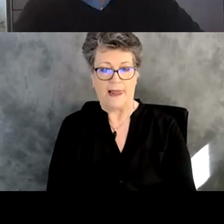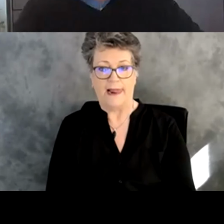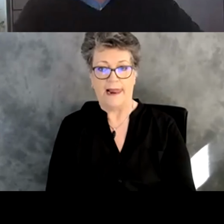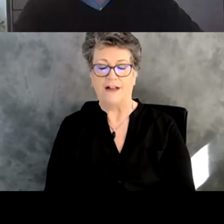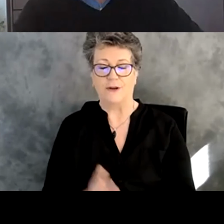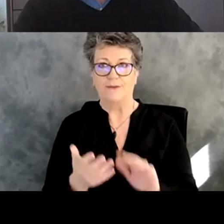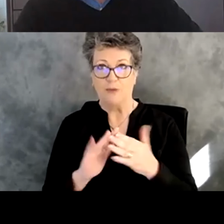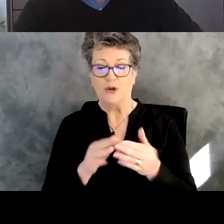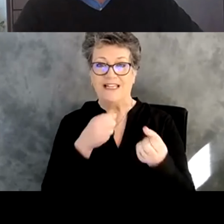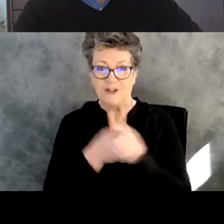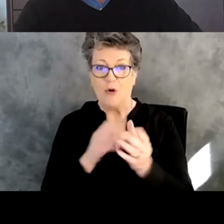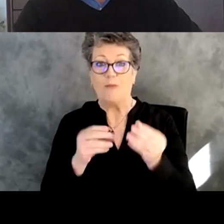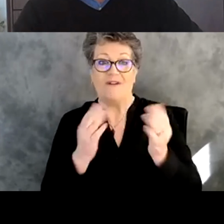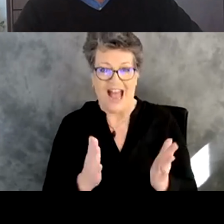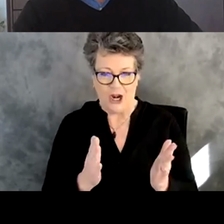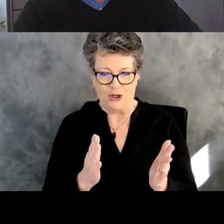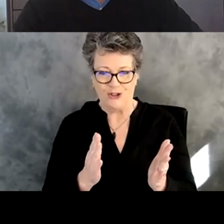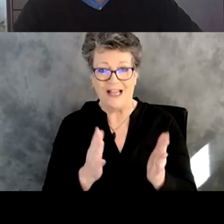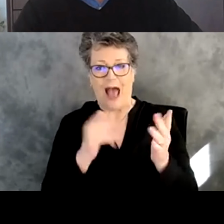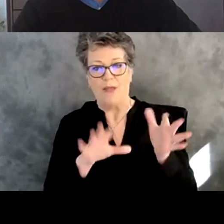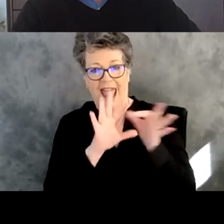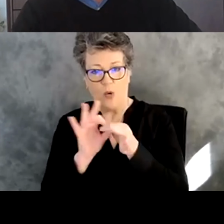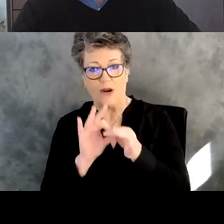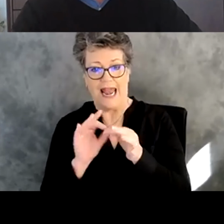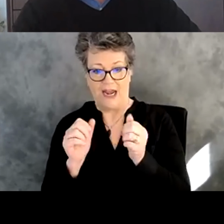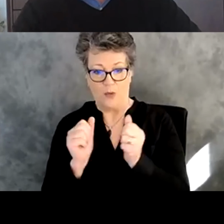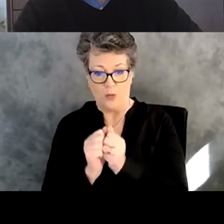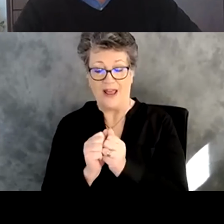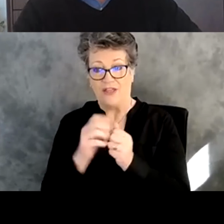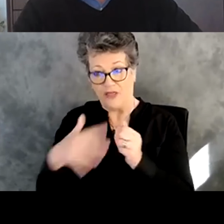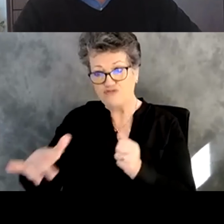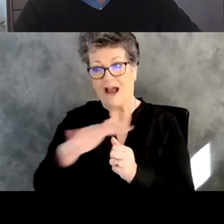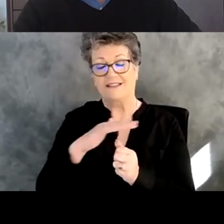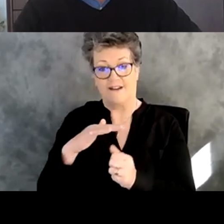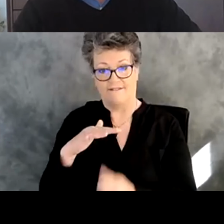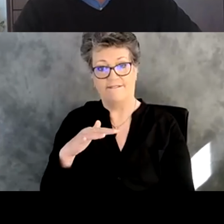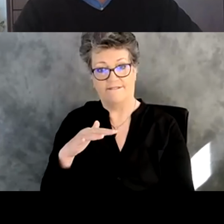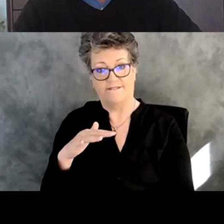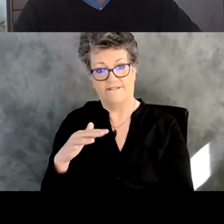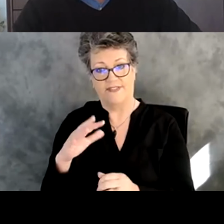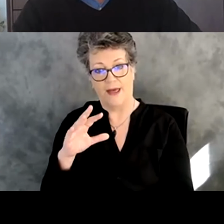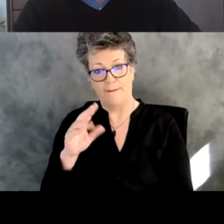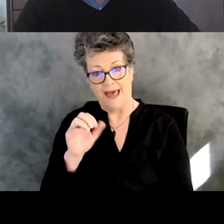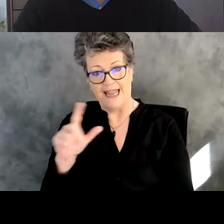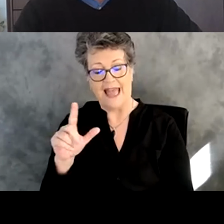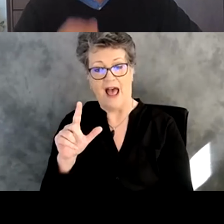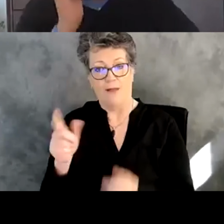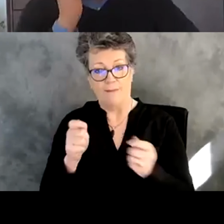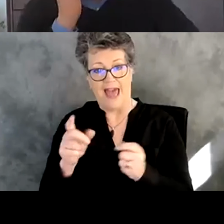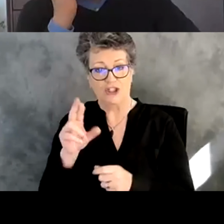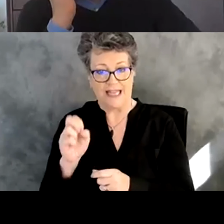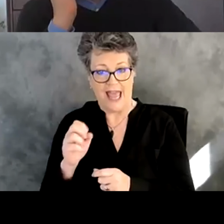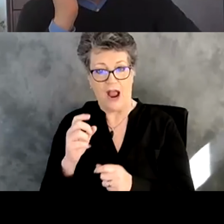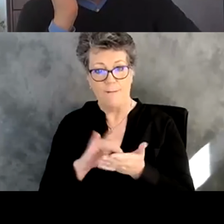community supports providers coordinate with the rest of the broad array of Medi-Cal managed care plan, medical, mental